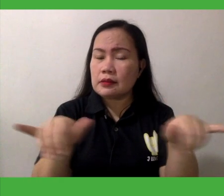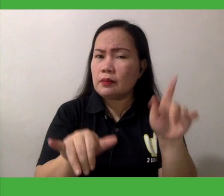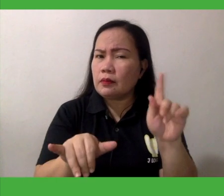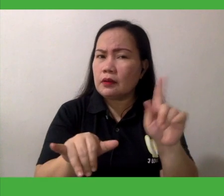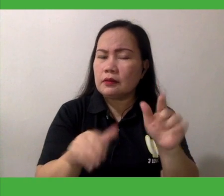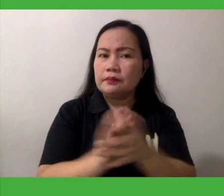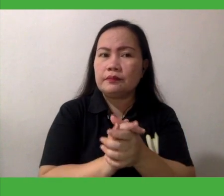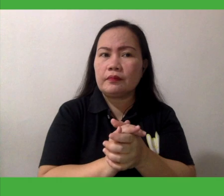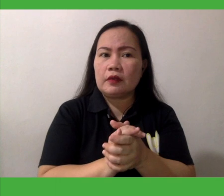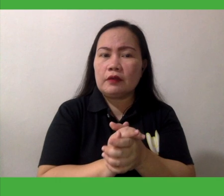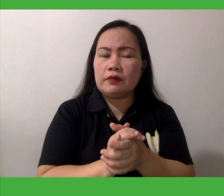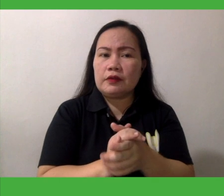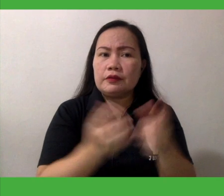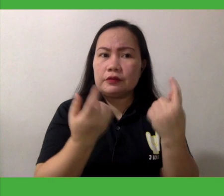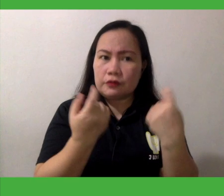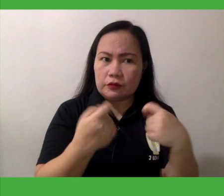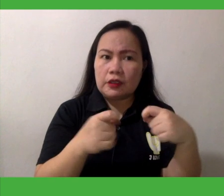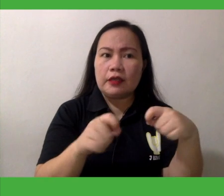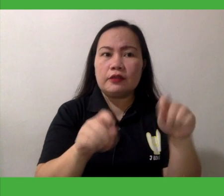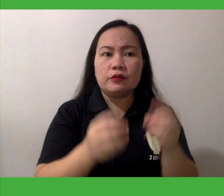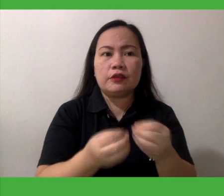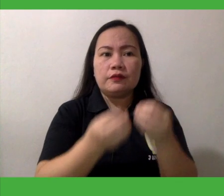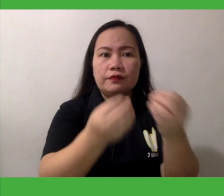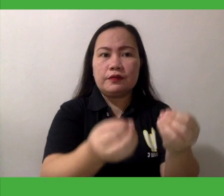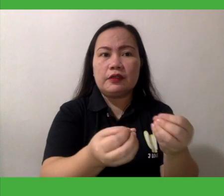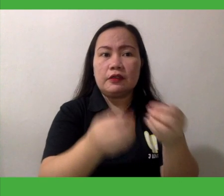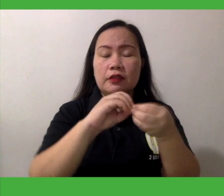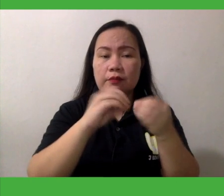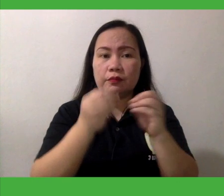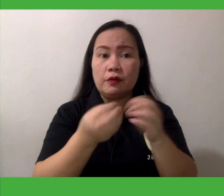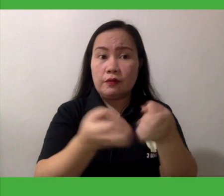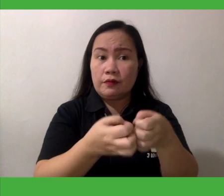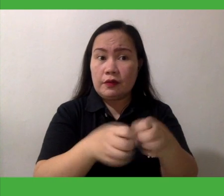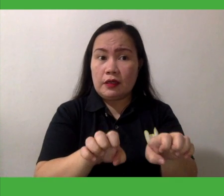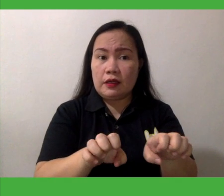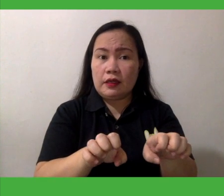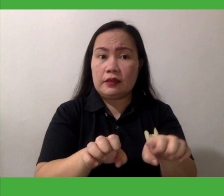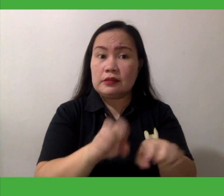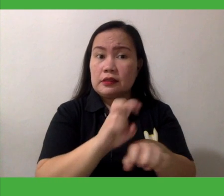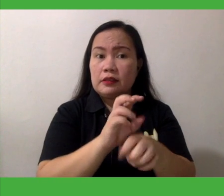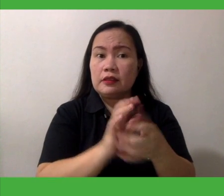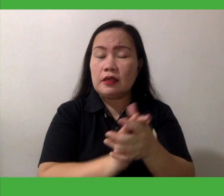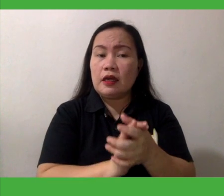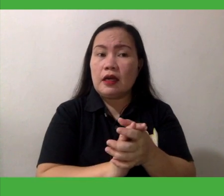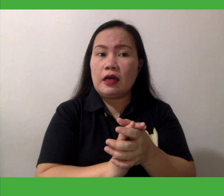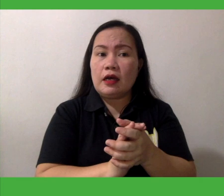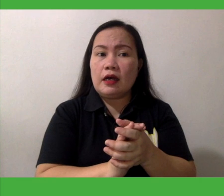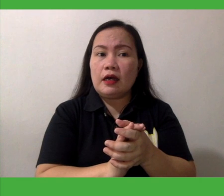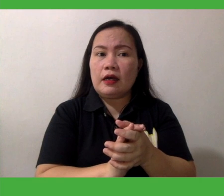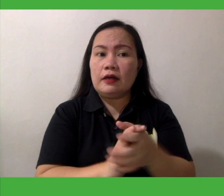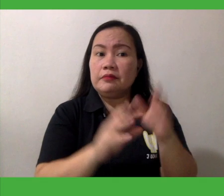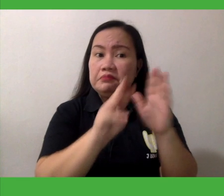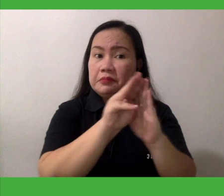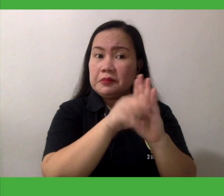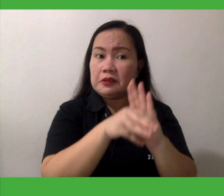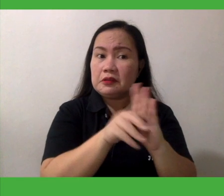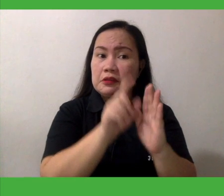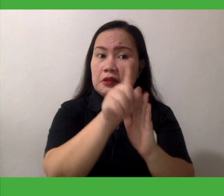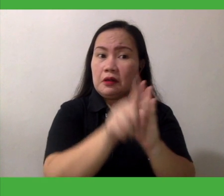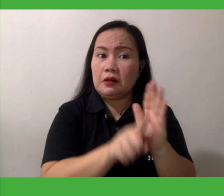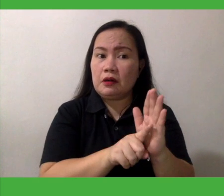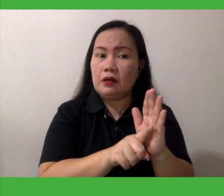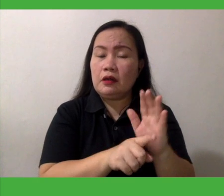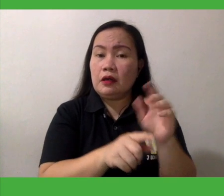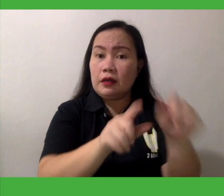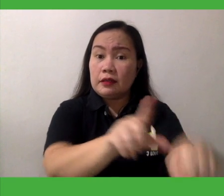sa kanila? If you will try to give the number of eggs in a dozen, the number of minutes in an hour, and the